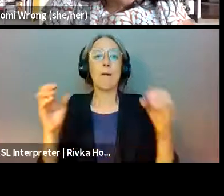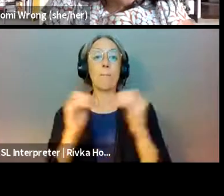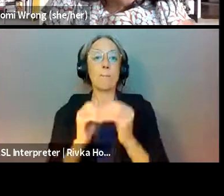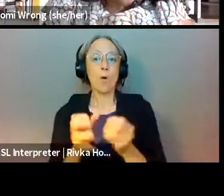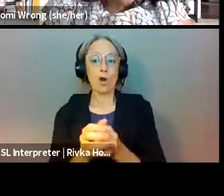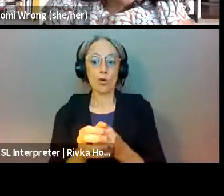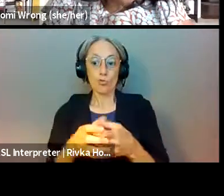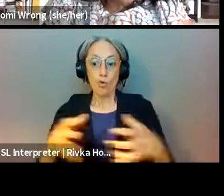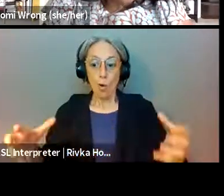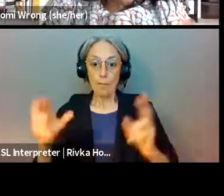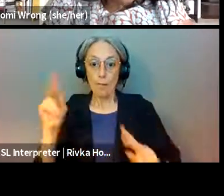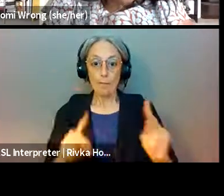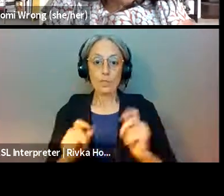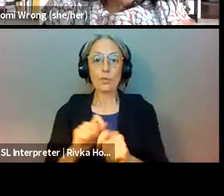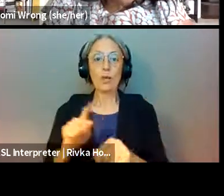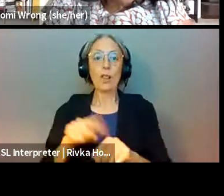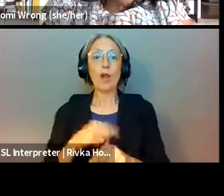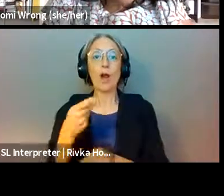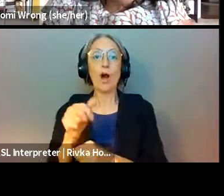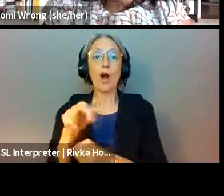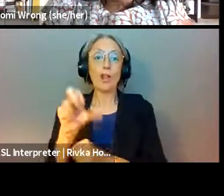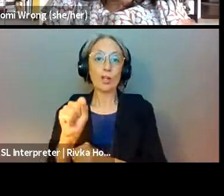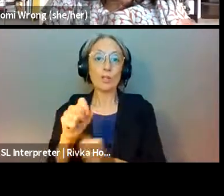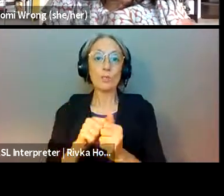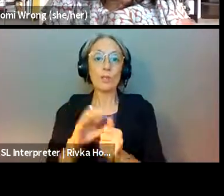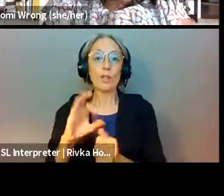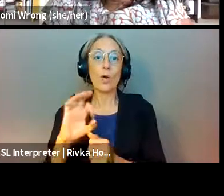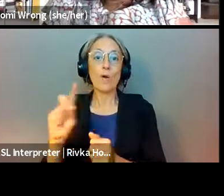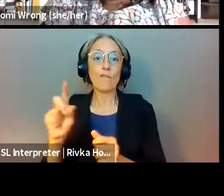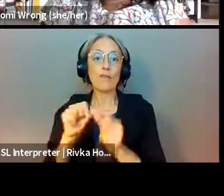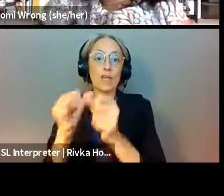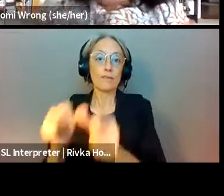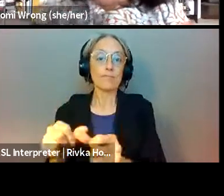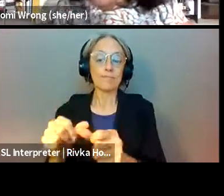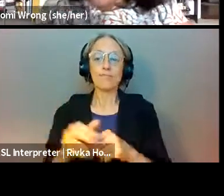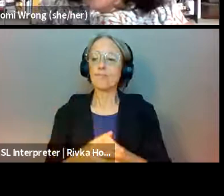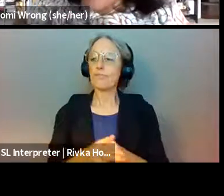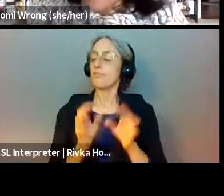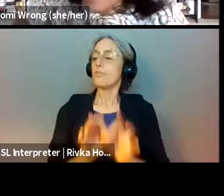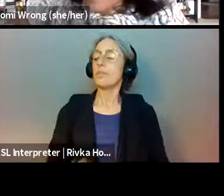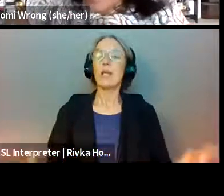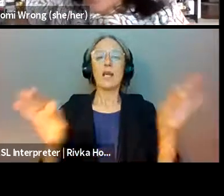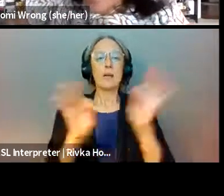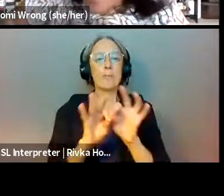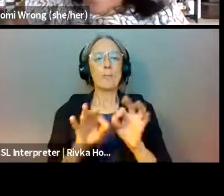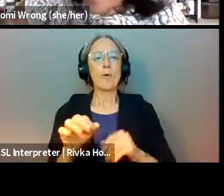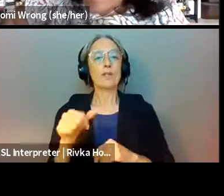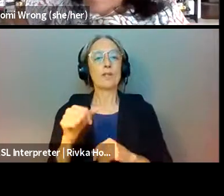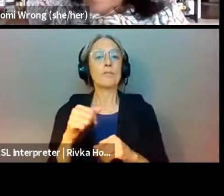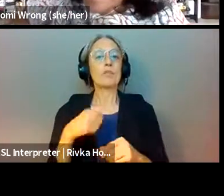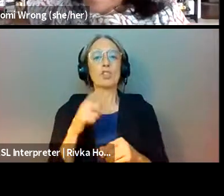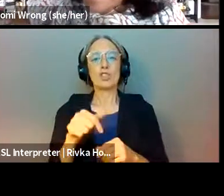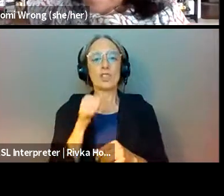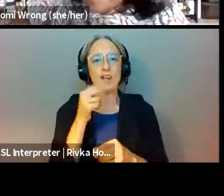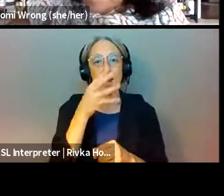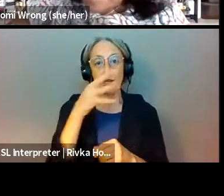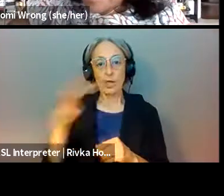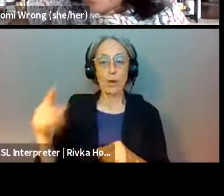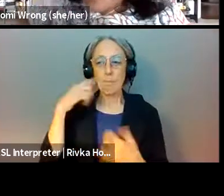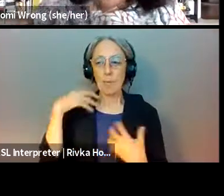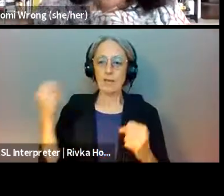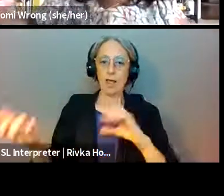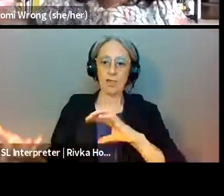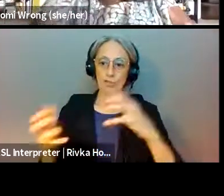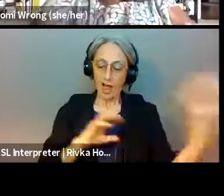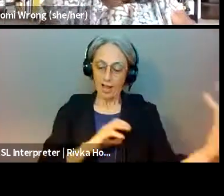haulers. It's also important to not negate the mental health crisis that COVID has created on top of the racial